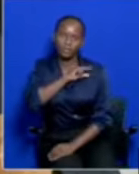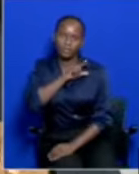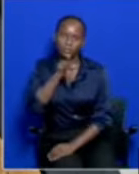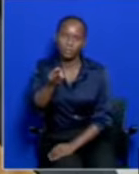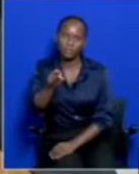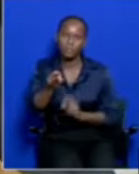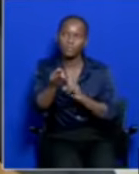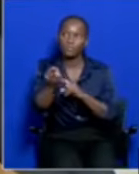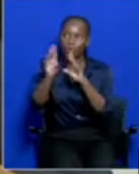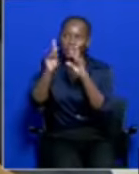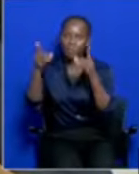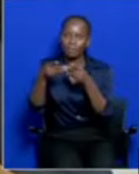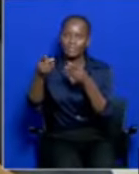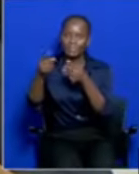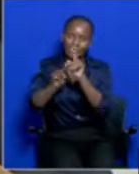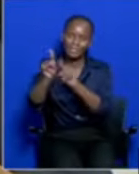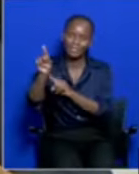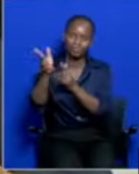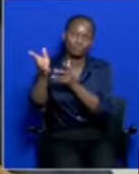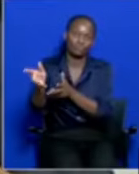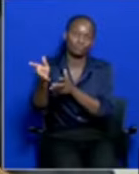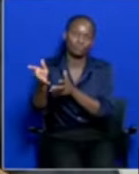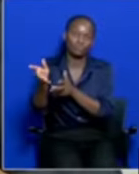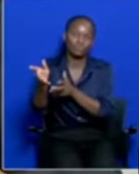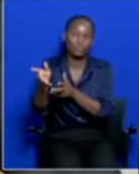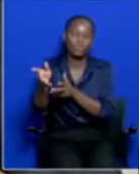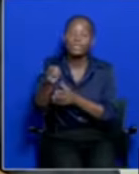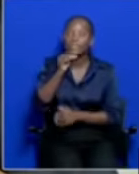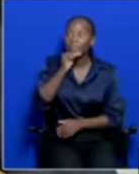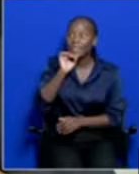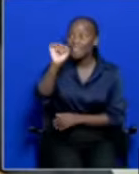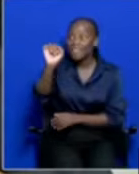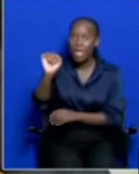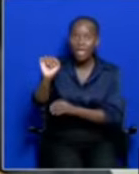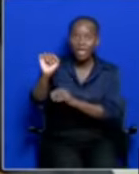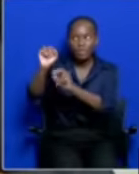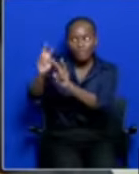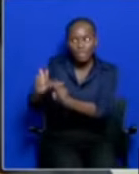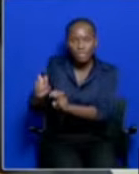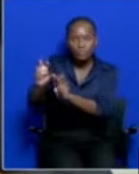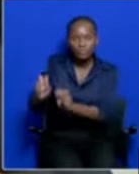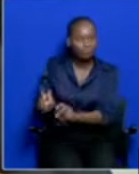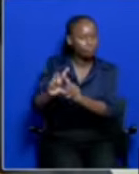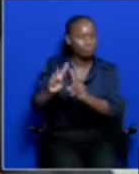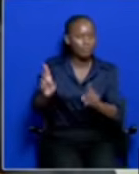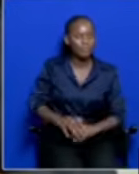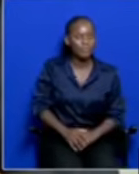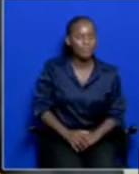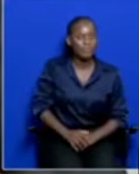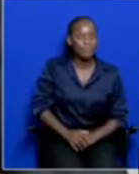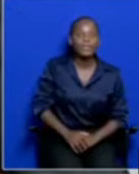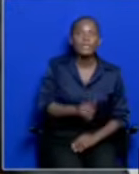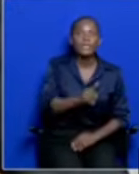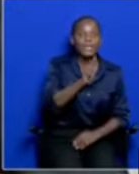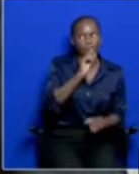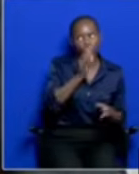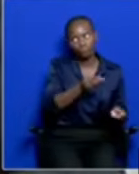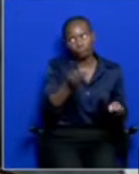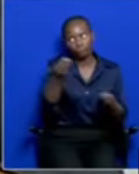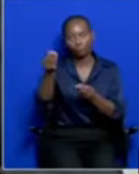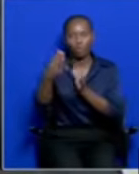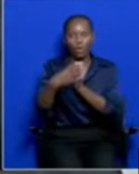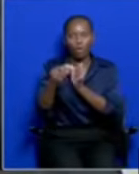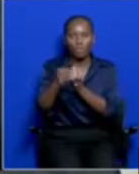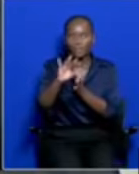not because of their investigation. Even if we have provided them with the copies, remember,